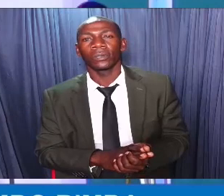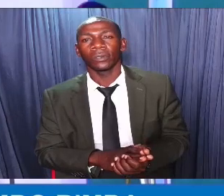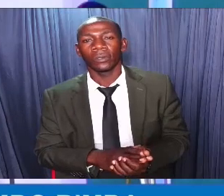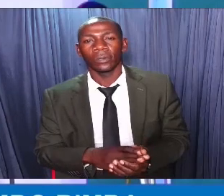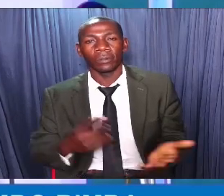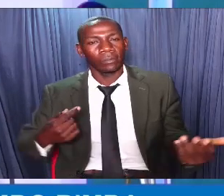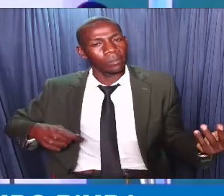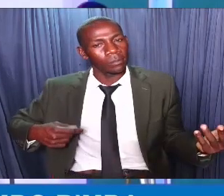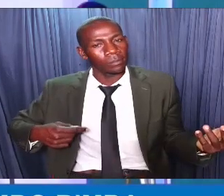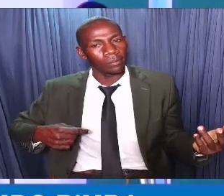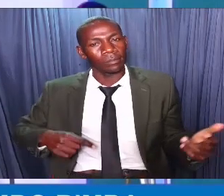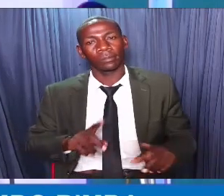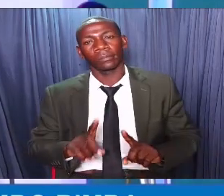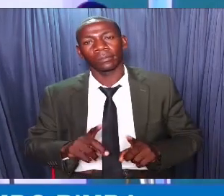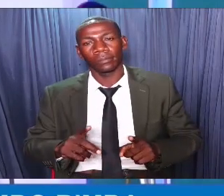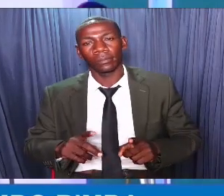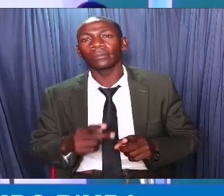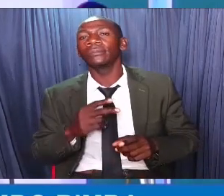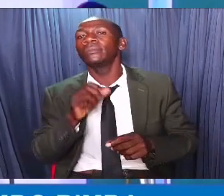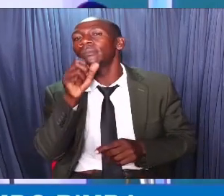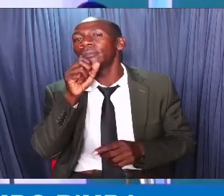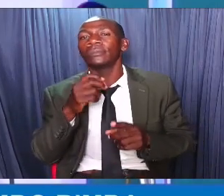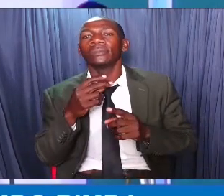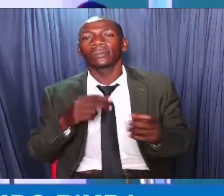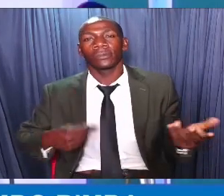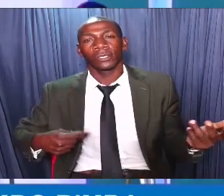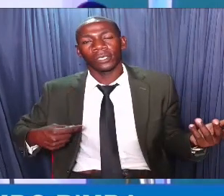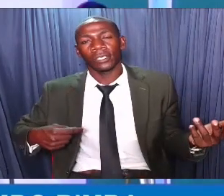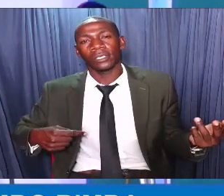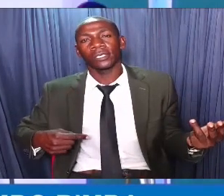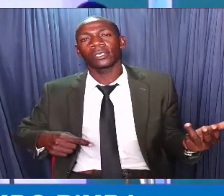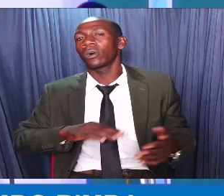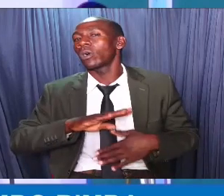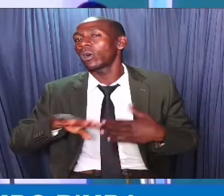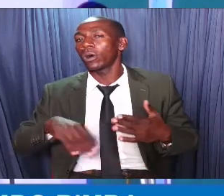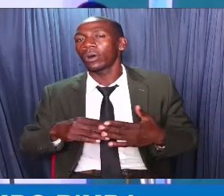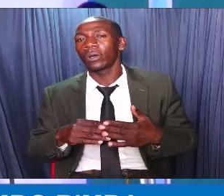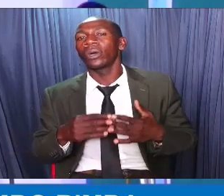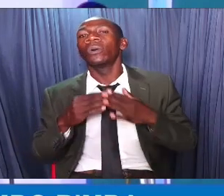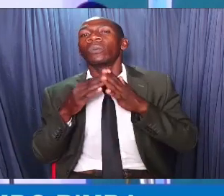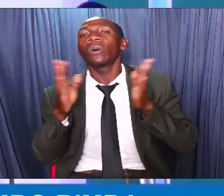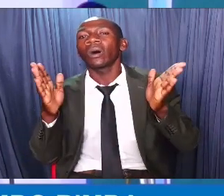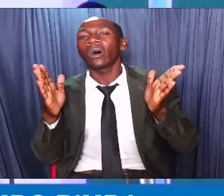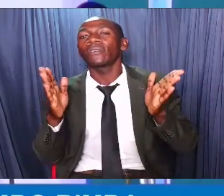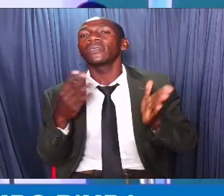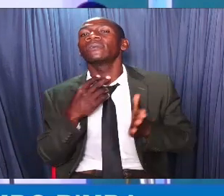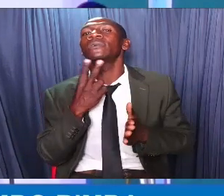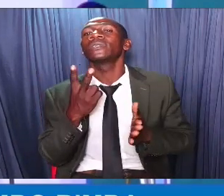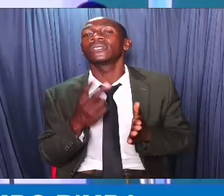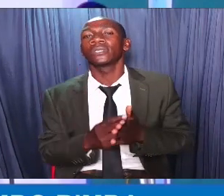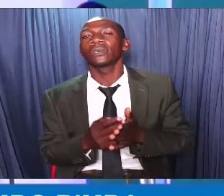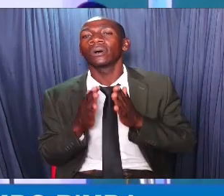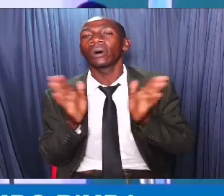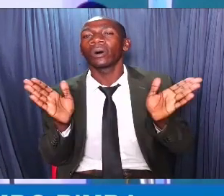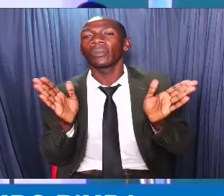msibane sauti za waimbaji. Don't limit the sound. Vifaa magita. The guitarists or the machines. Yasikike kwa wingi. To be heard enough.